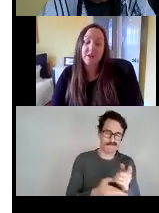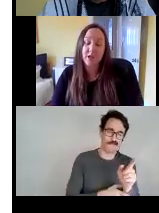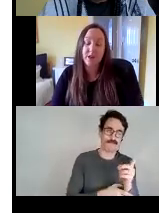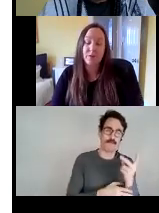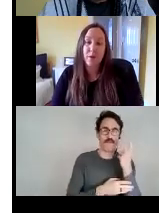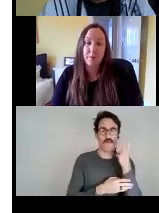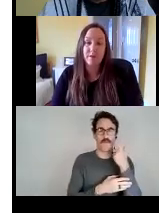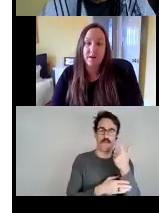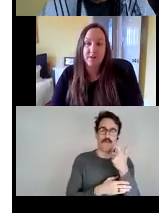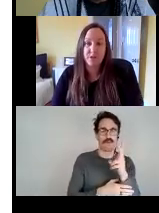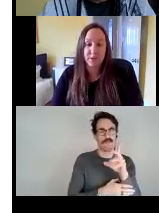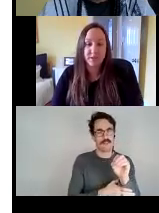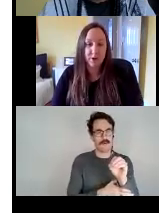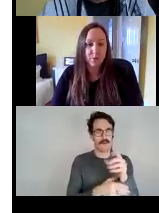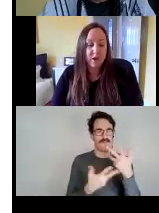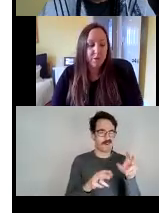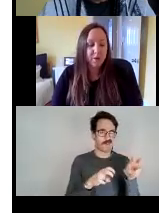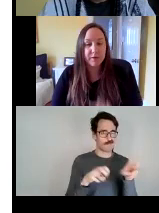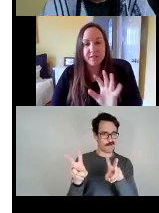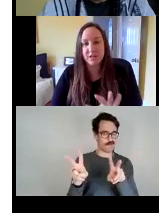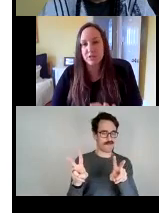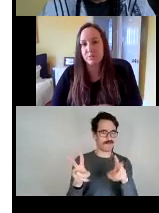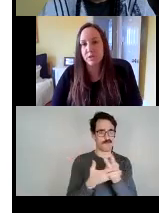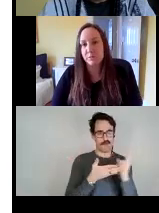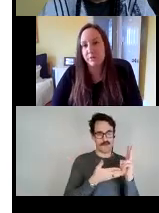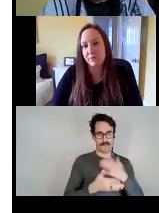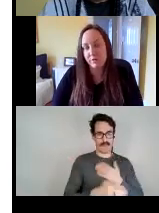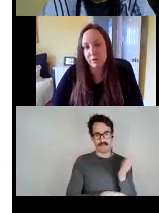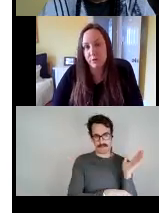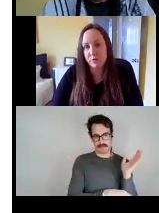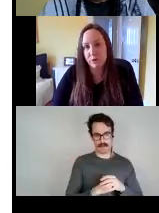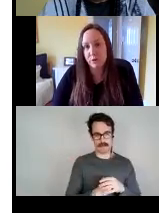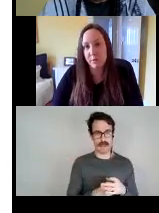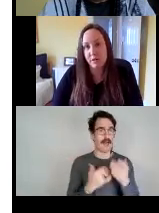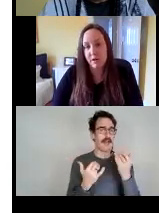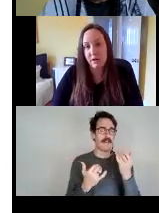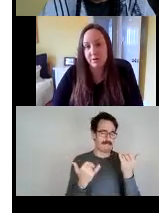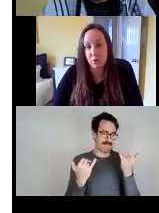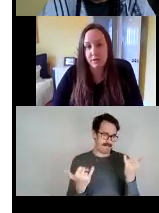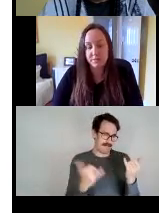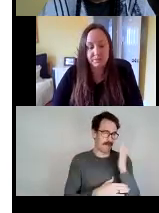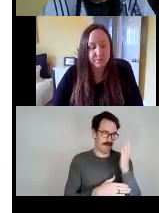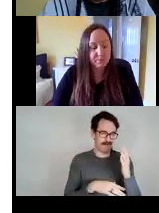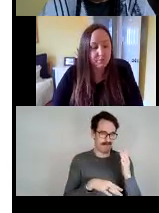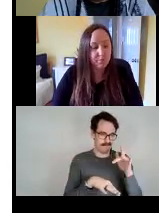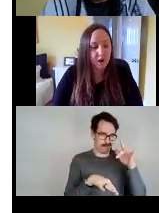website and check out the webinar that I did 2 weeks ago. But I'm going to touch on them really briefly for those of you who may not have